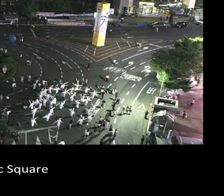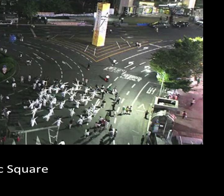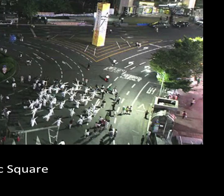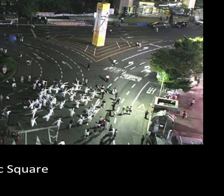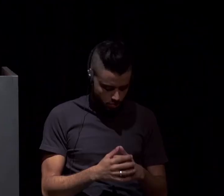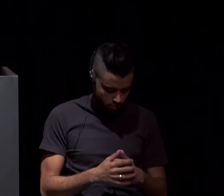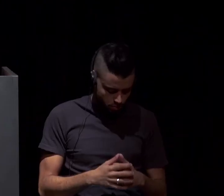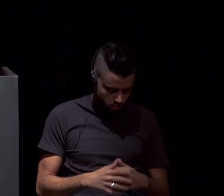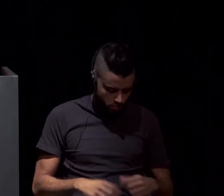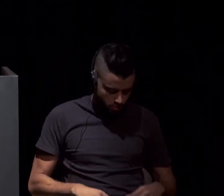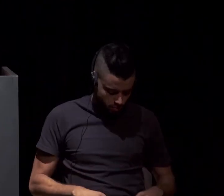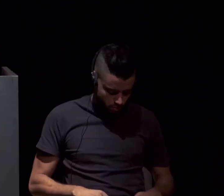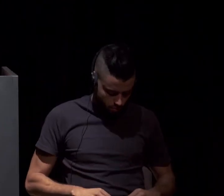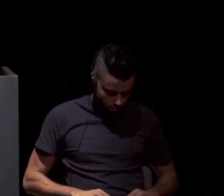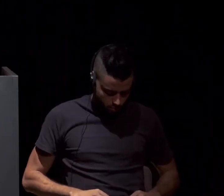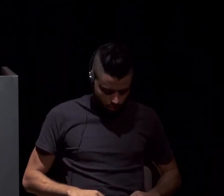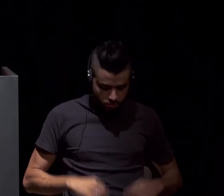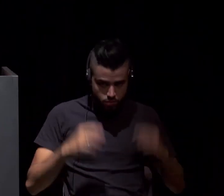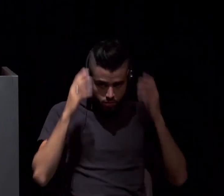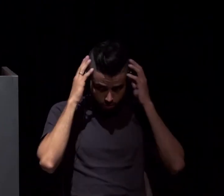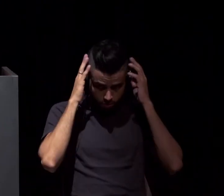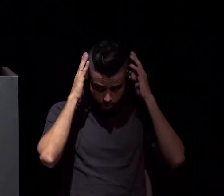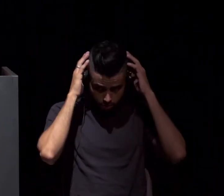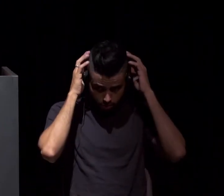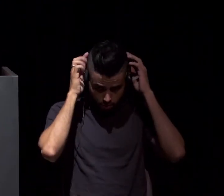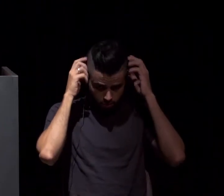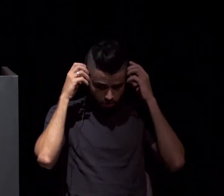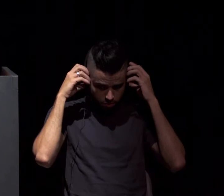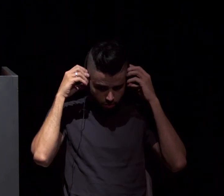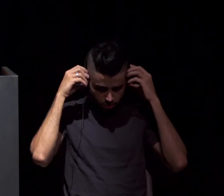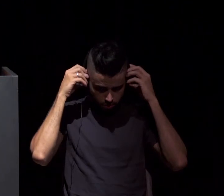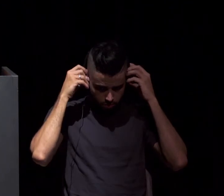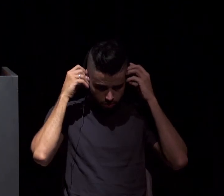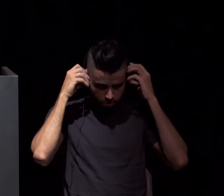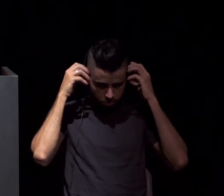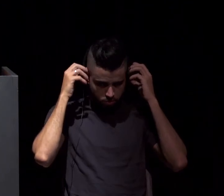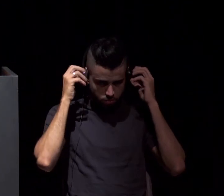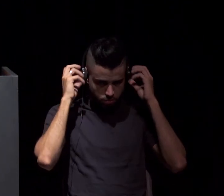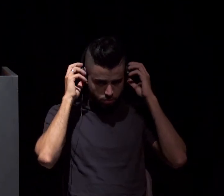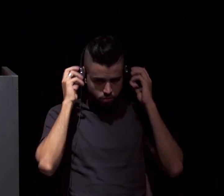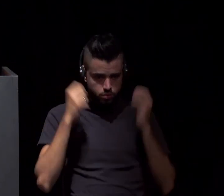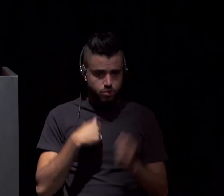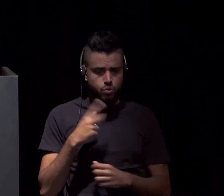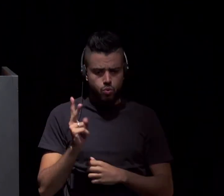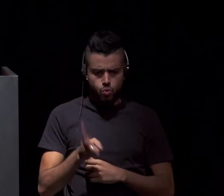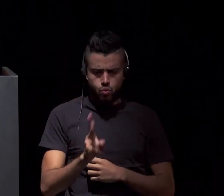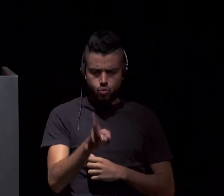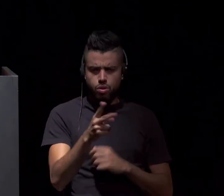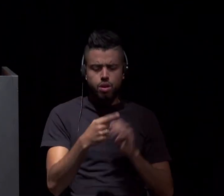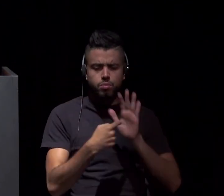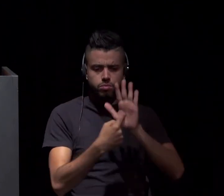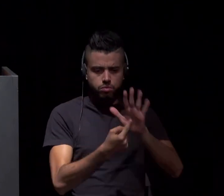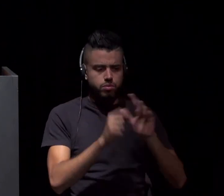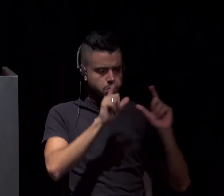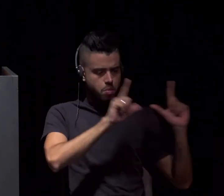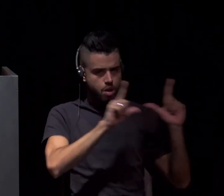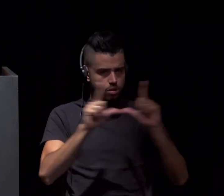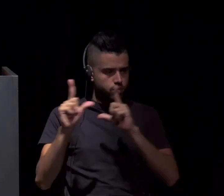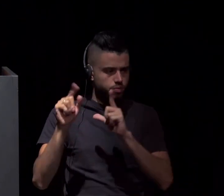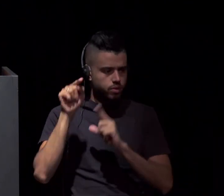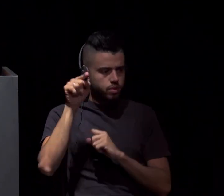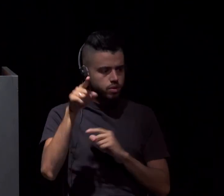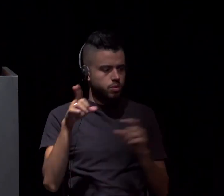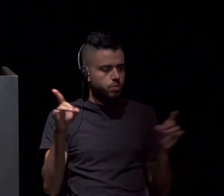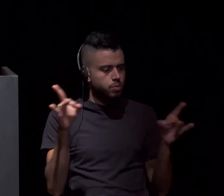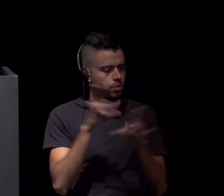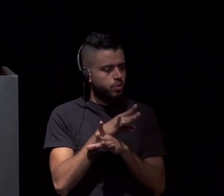As I continue and end with Spring in Gwangju